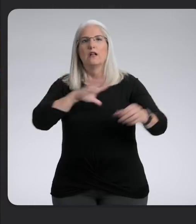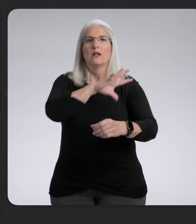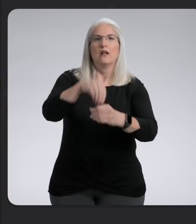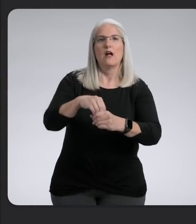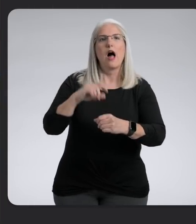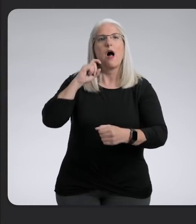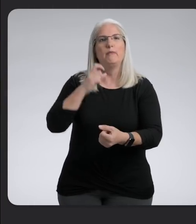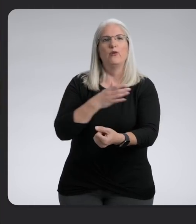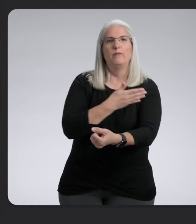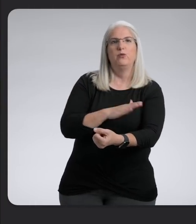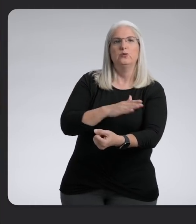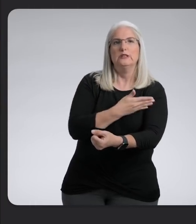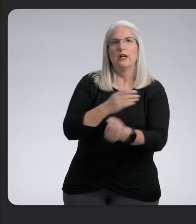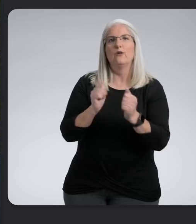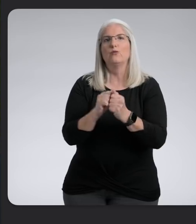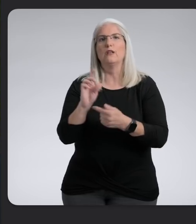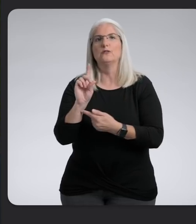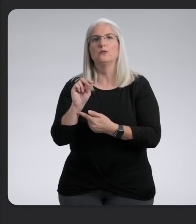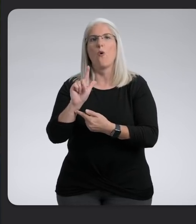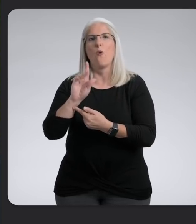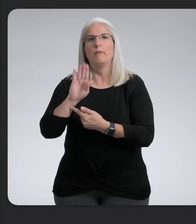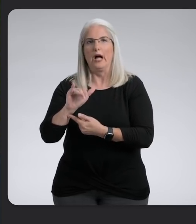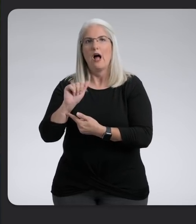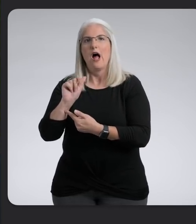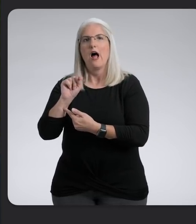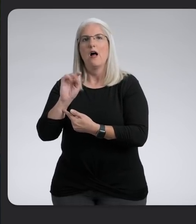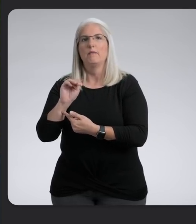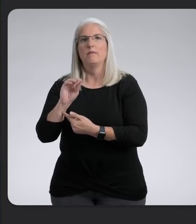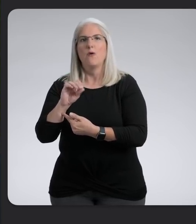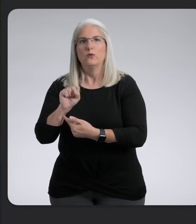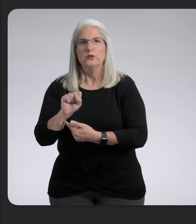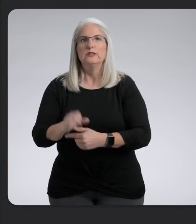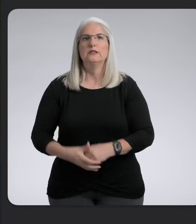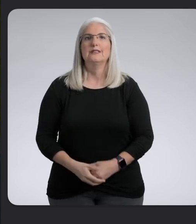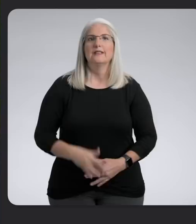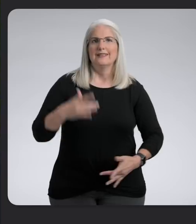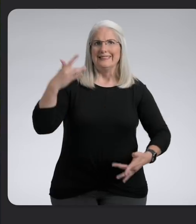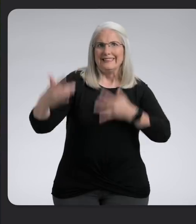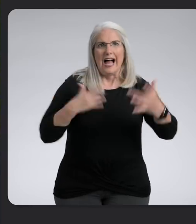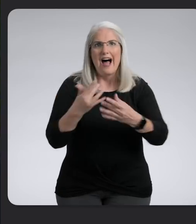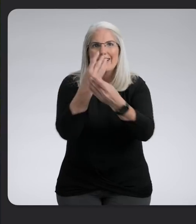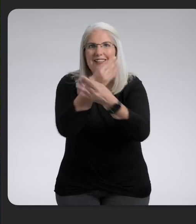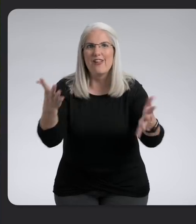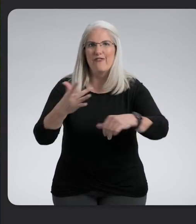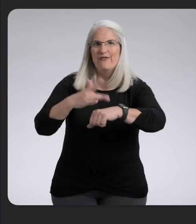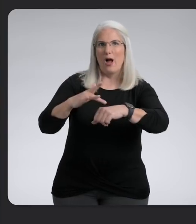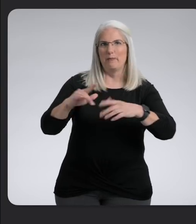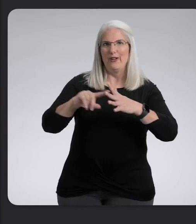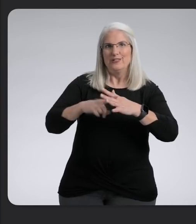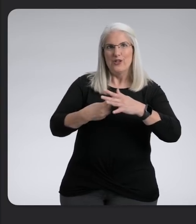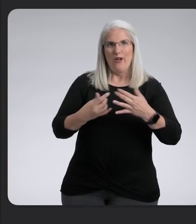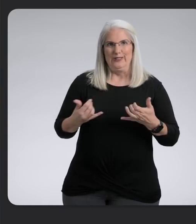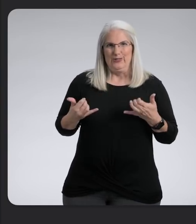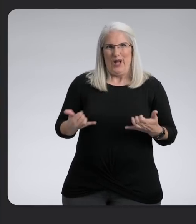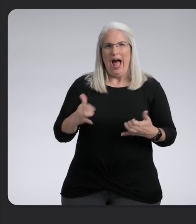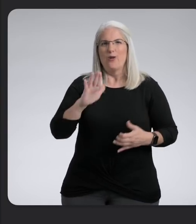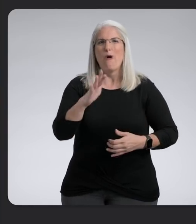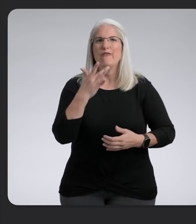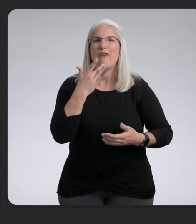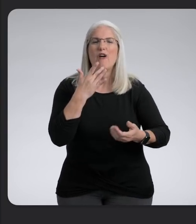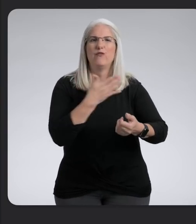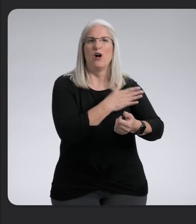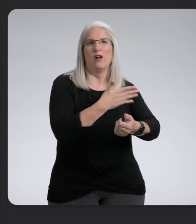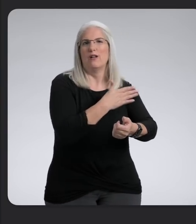experience of Dolby Atmos. And we're excited that it's available starting today, with albums from some of your favorite artists, like Ariana